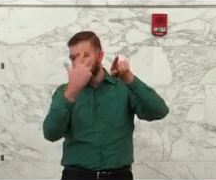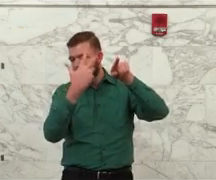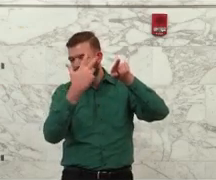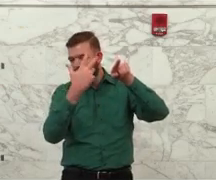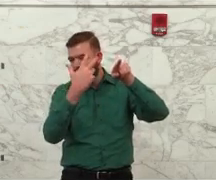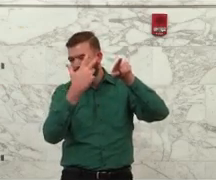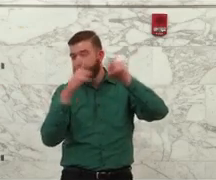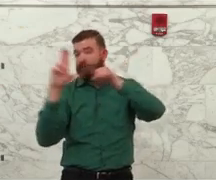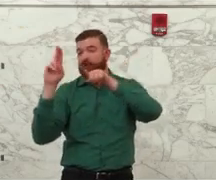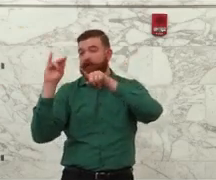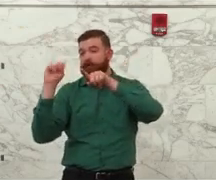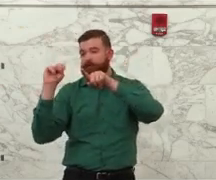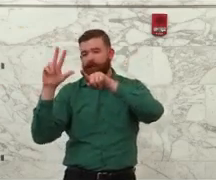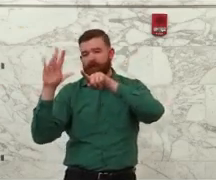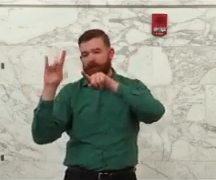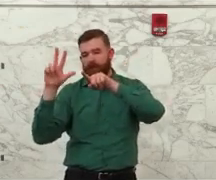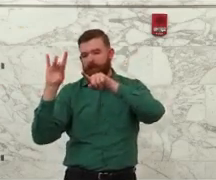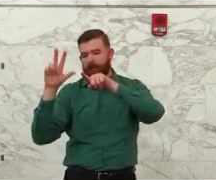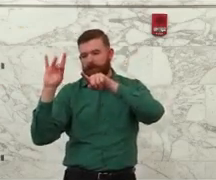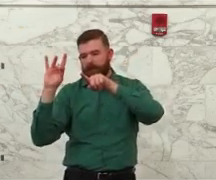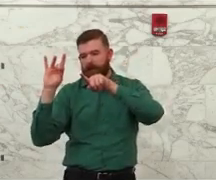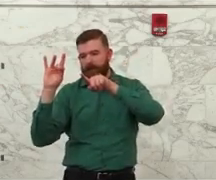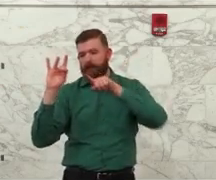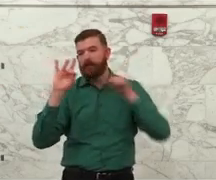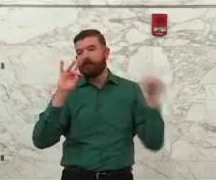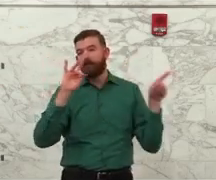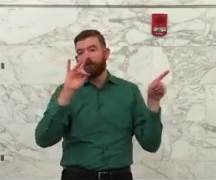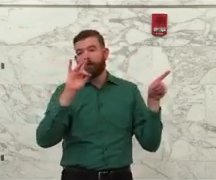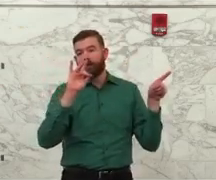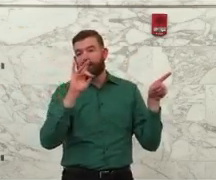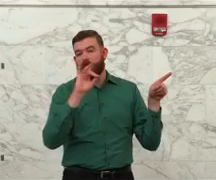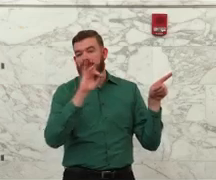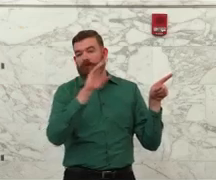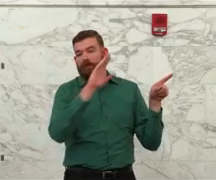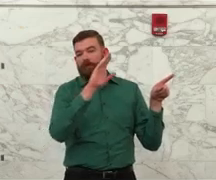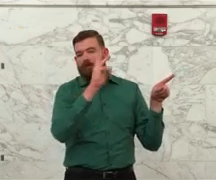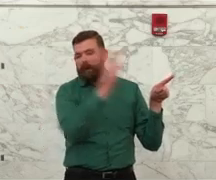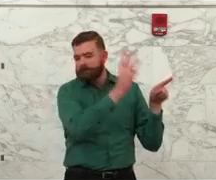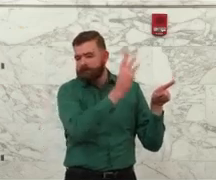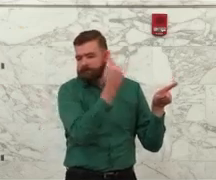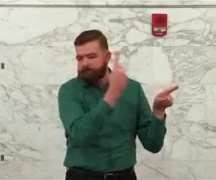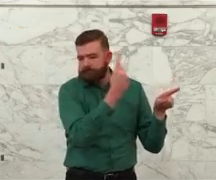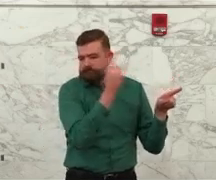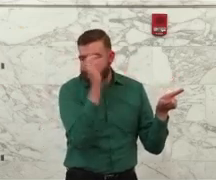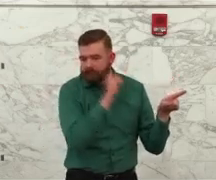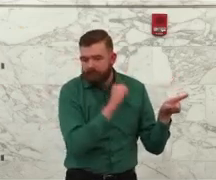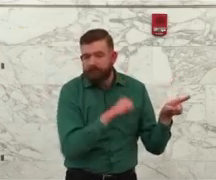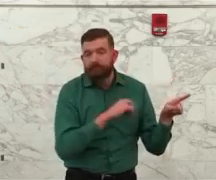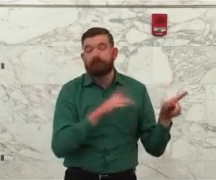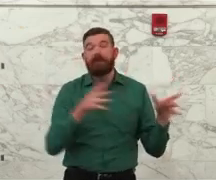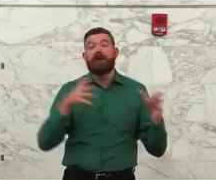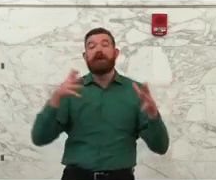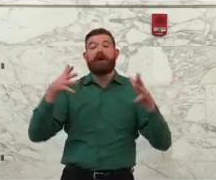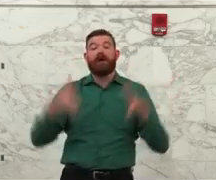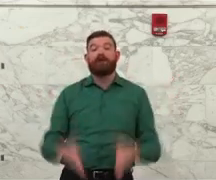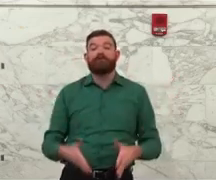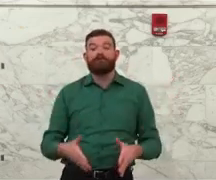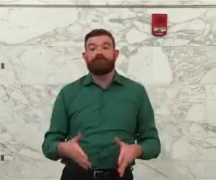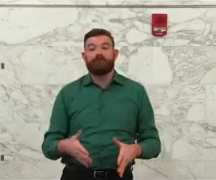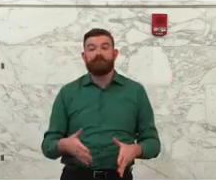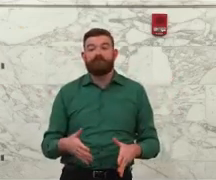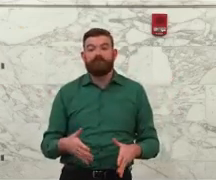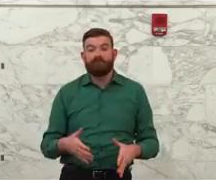38, Warren 2, and we're still gathering details on 54 additional cases. Events